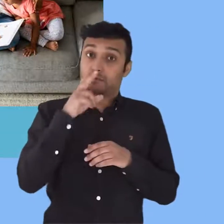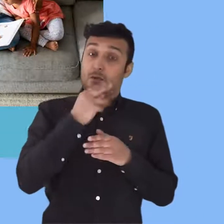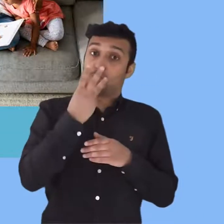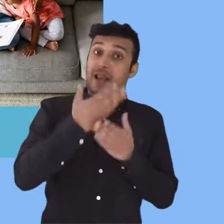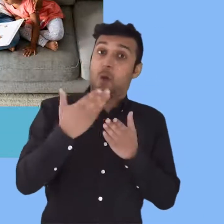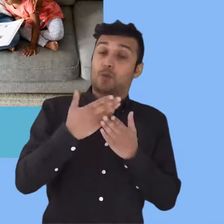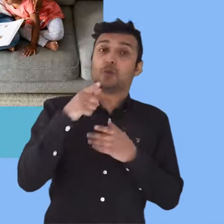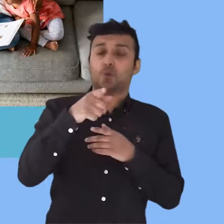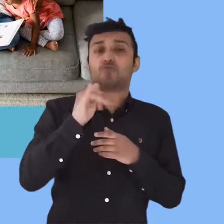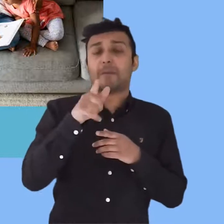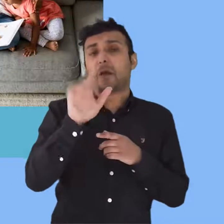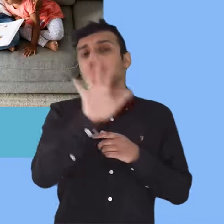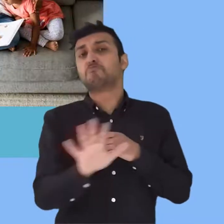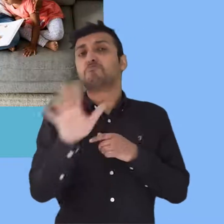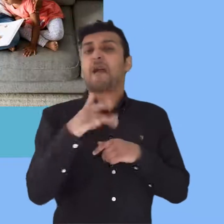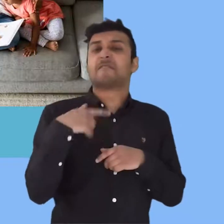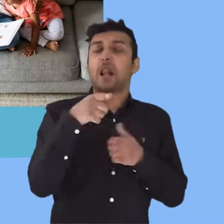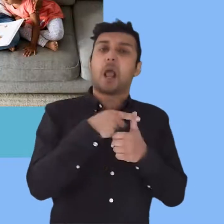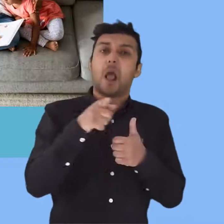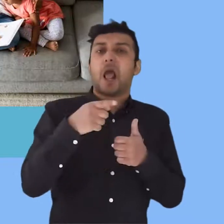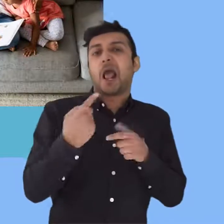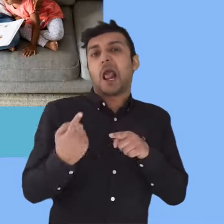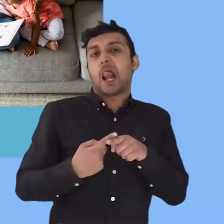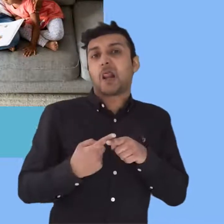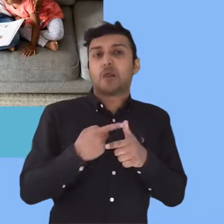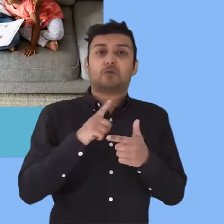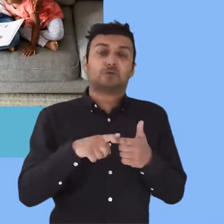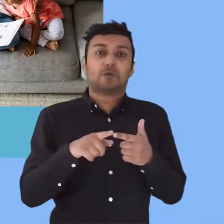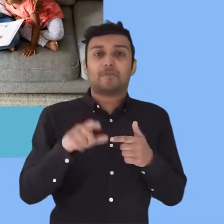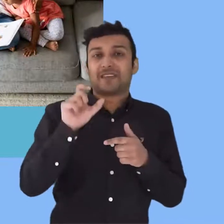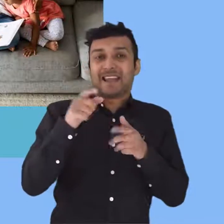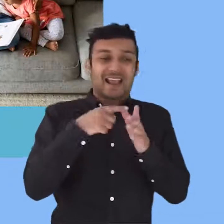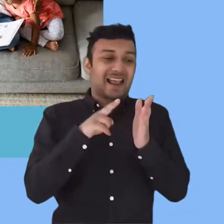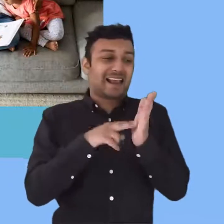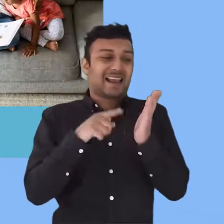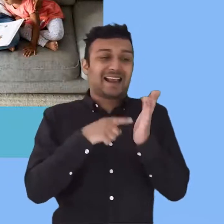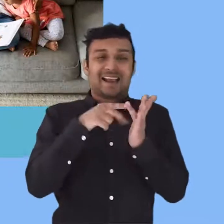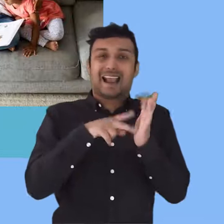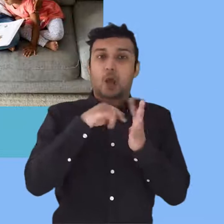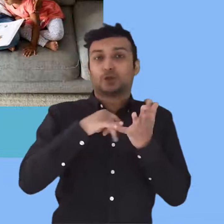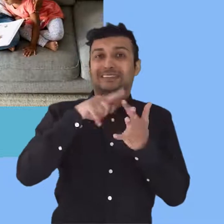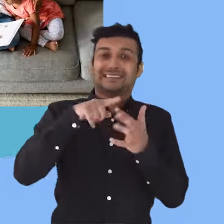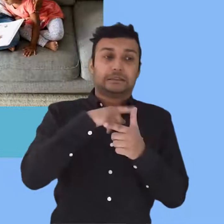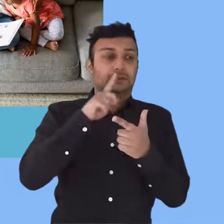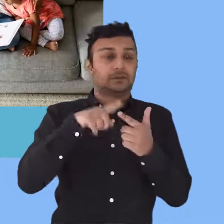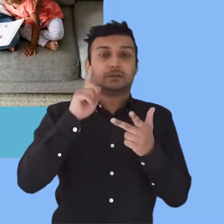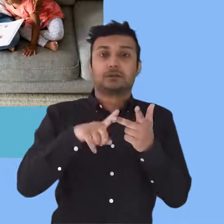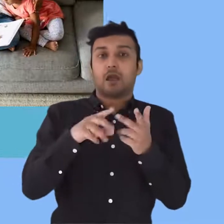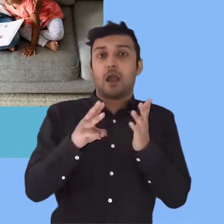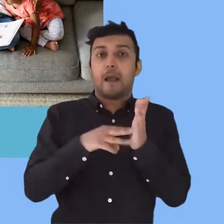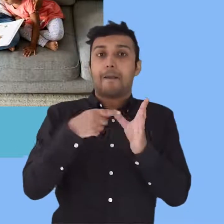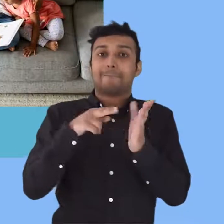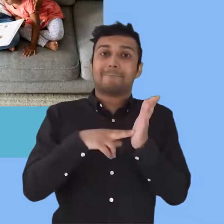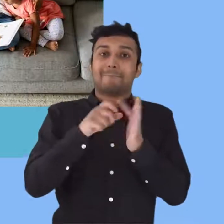you're probably going to guess something maybe like English, Cantonese, maybe Mandarin. But actually, I speak